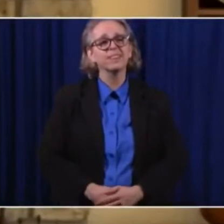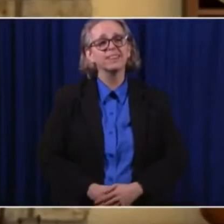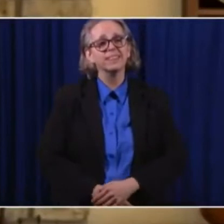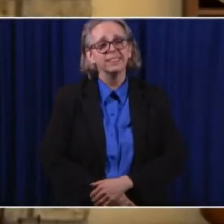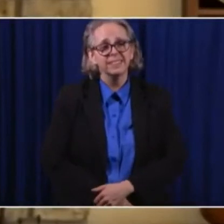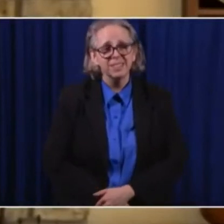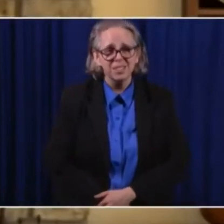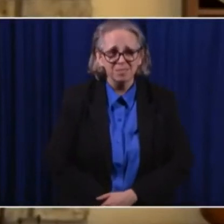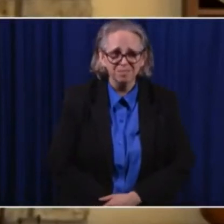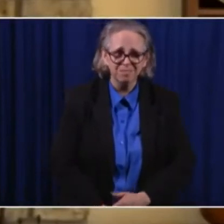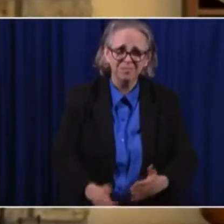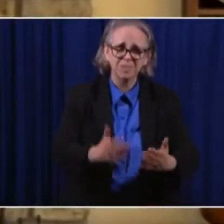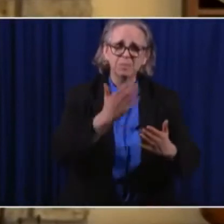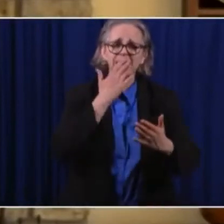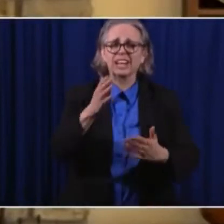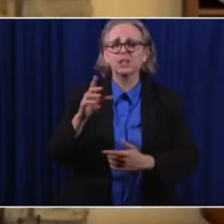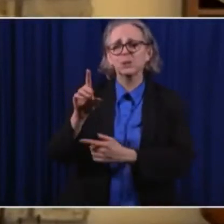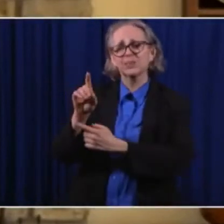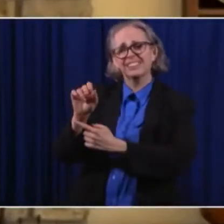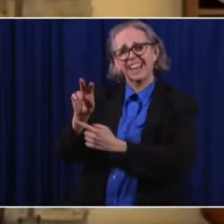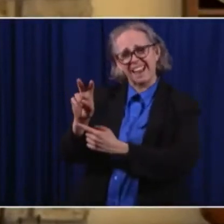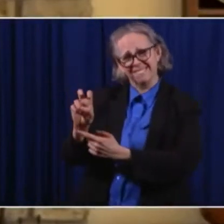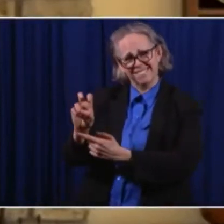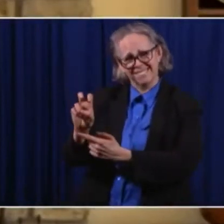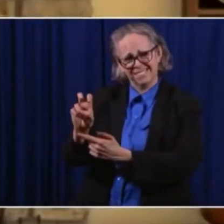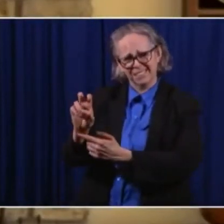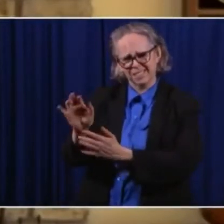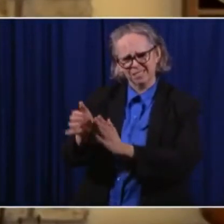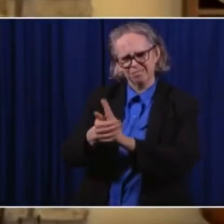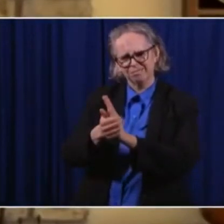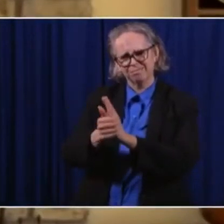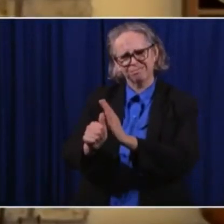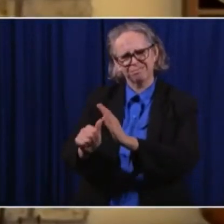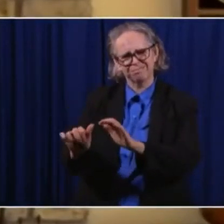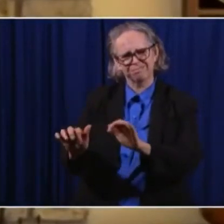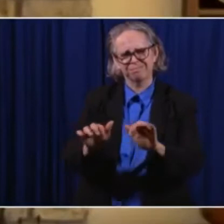Well, we thank Dave very much. Great job. Thank Bill as well